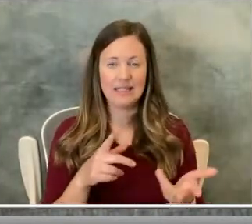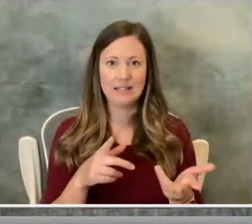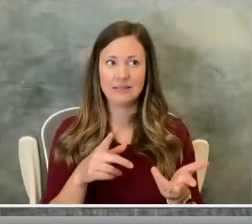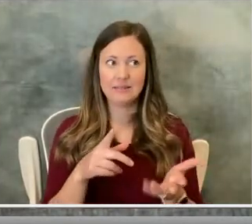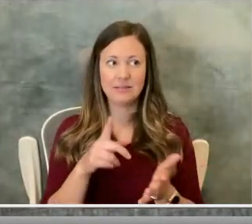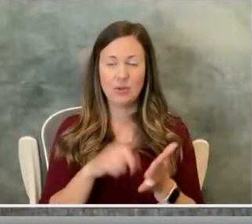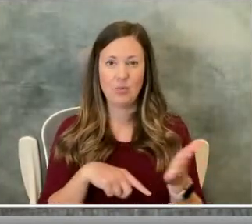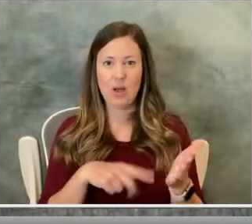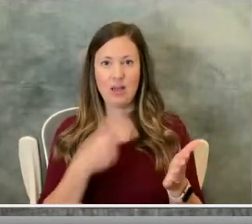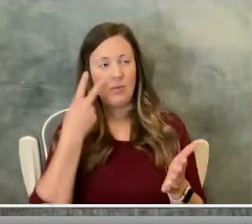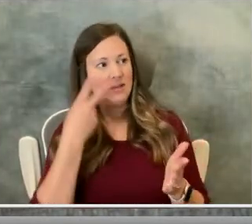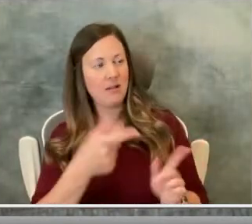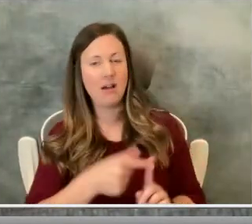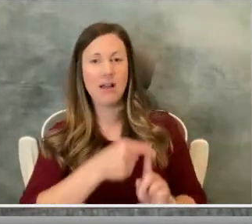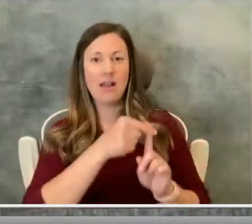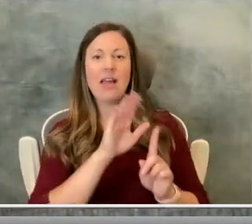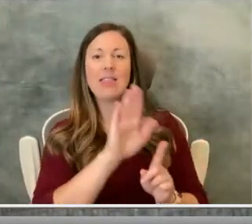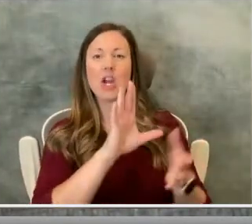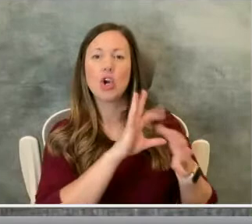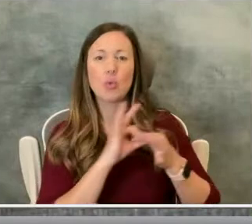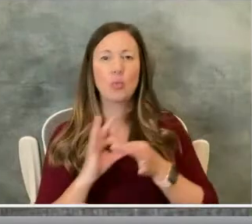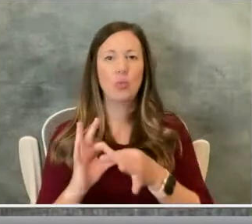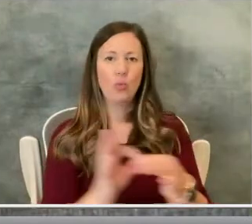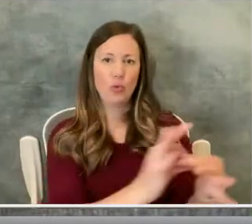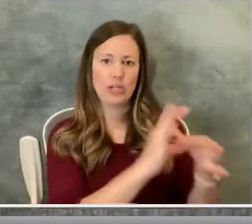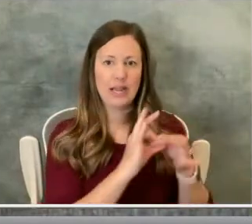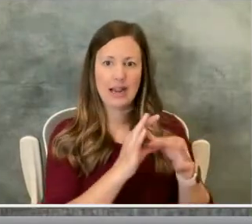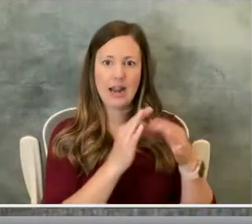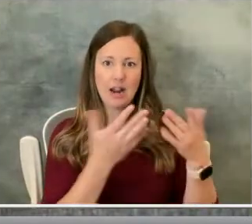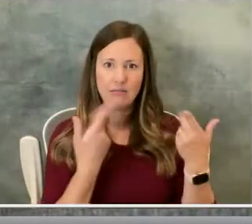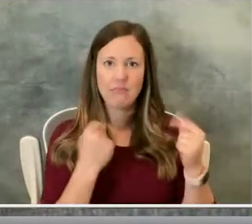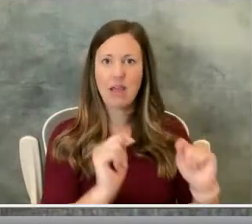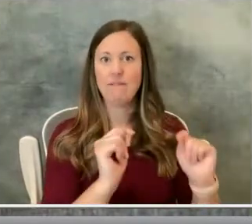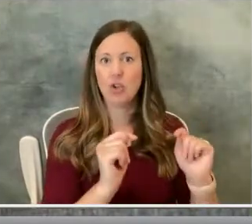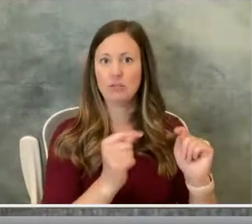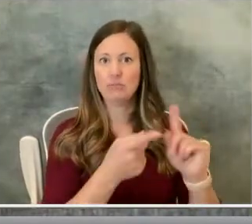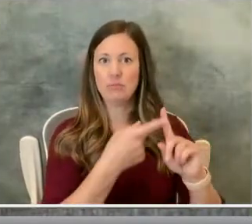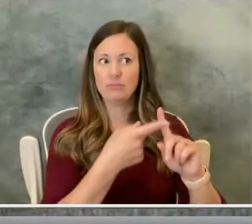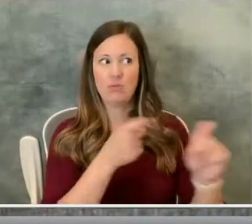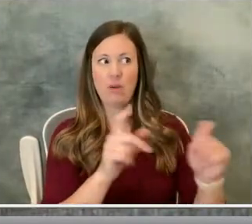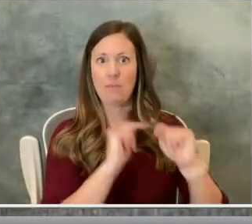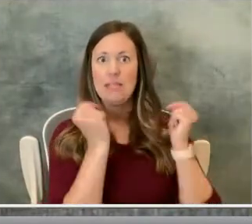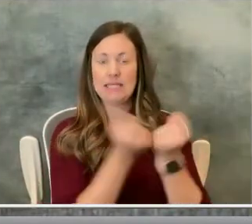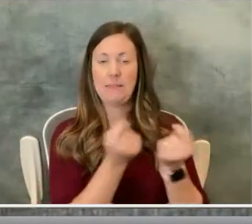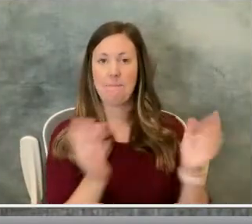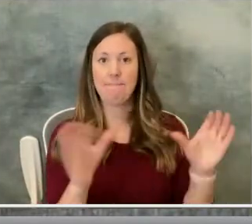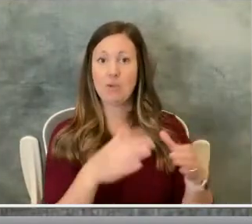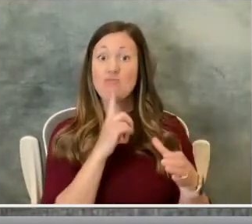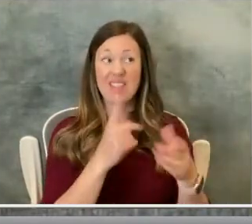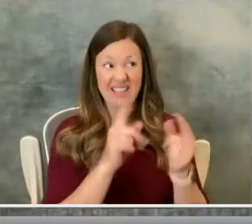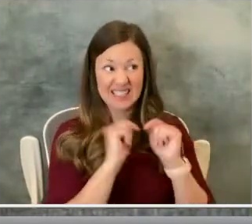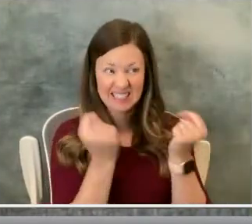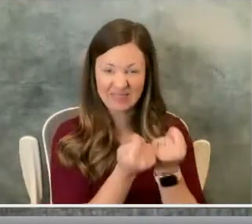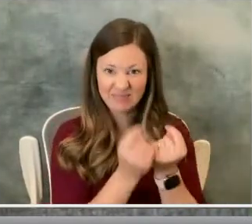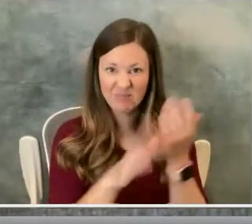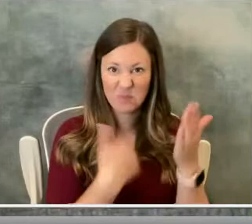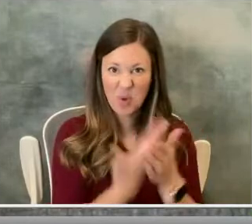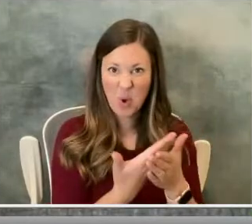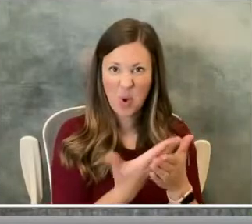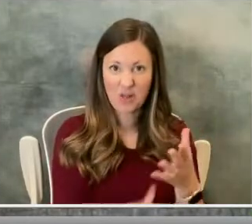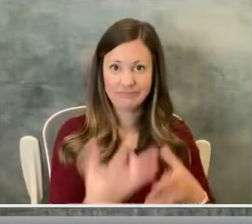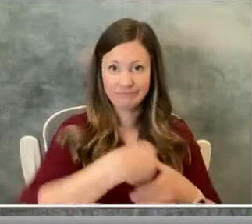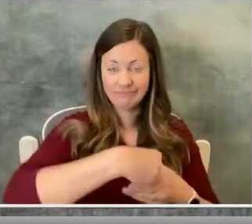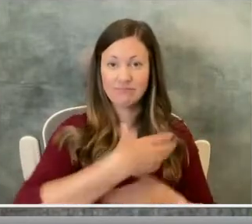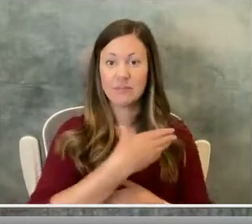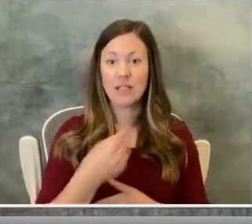efforts of the team, that it was truly a team effort, and that the left hand had to know what the